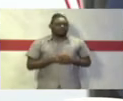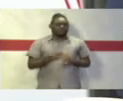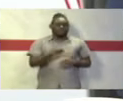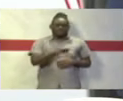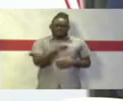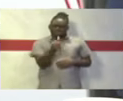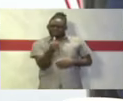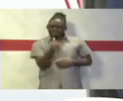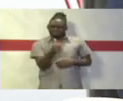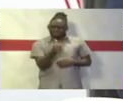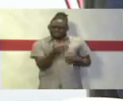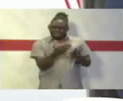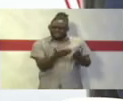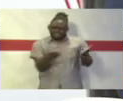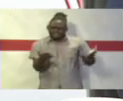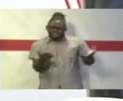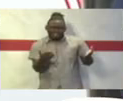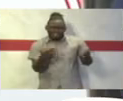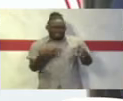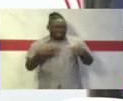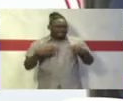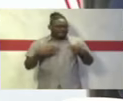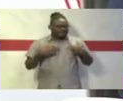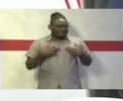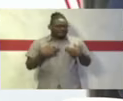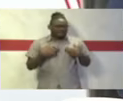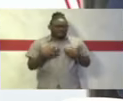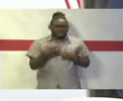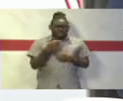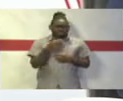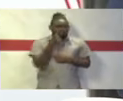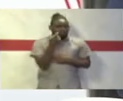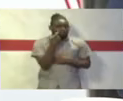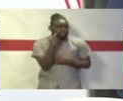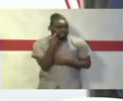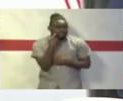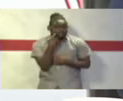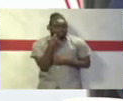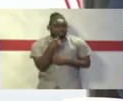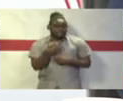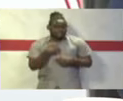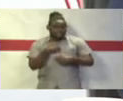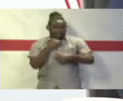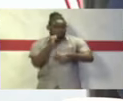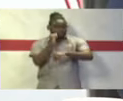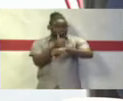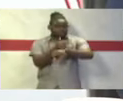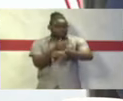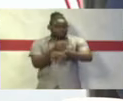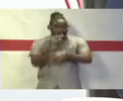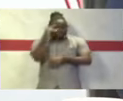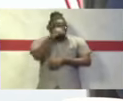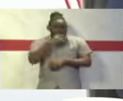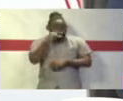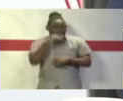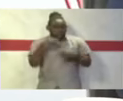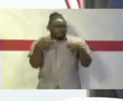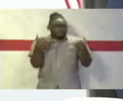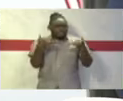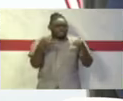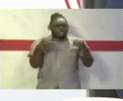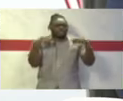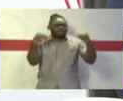NCRHA has as well recently launched on Google Play Store our